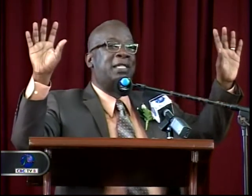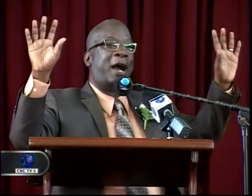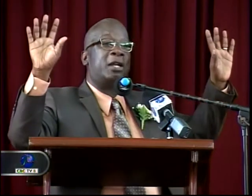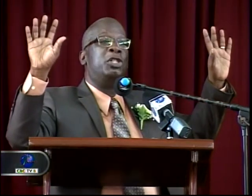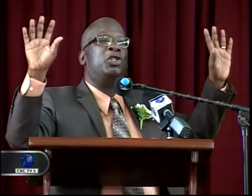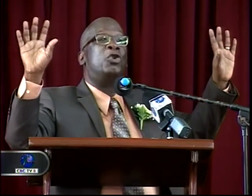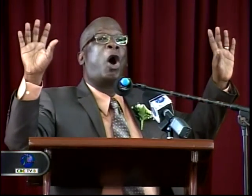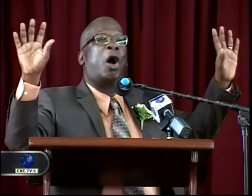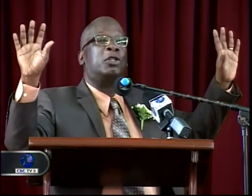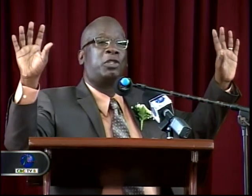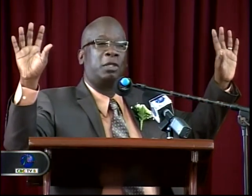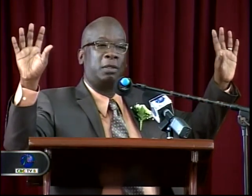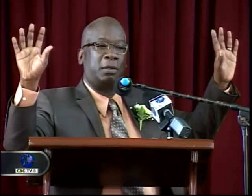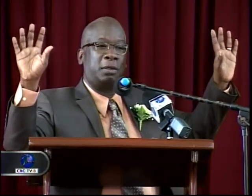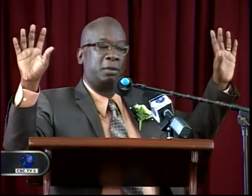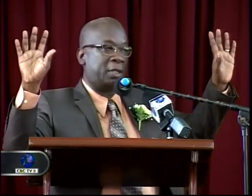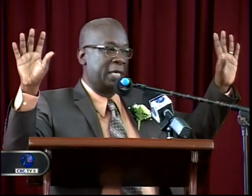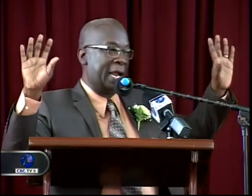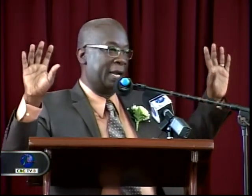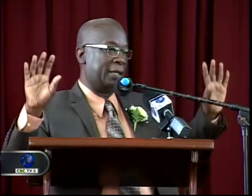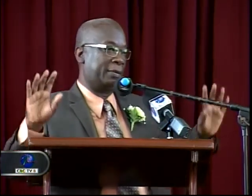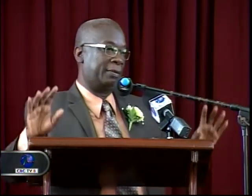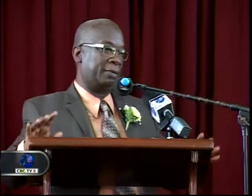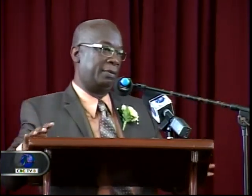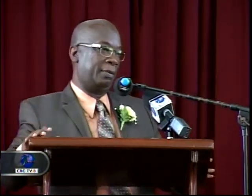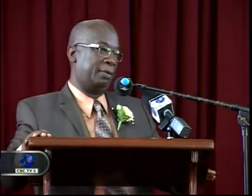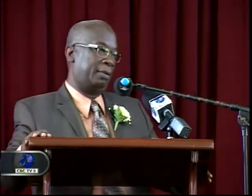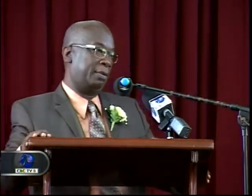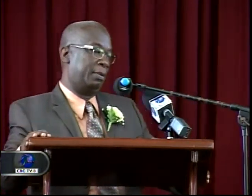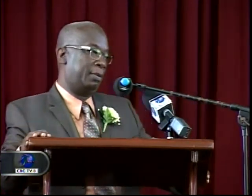that these are the new gods today.